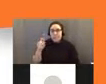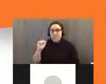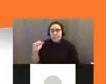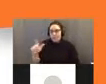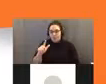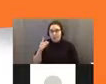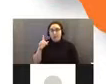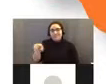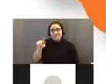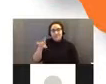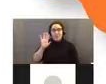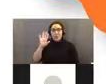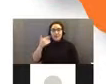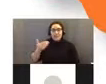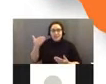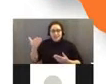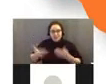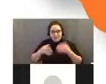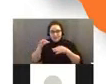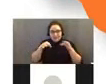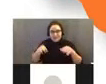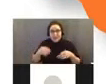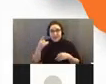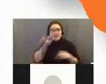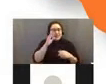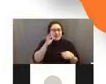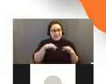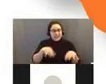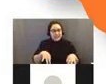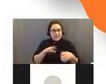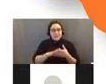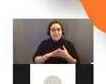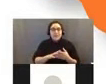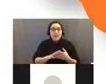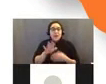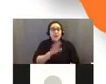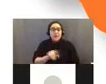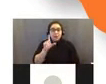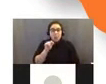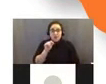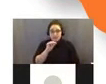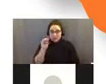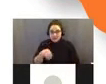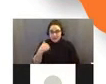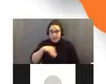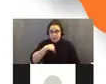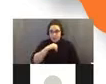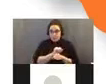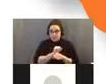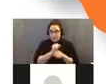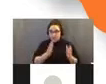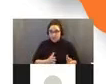both for their staff and the people using their alternative services. 20% of our employees had